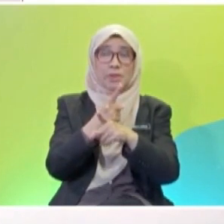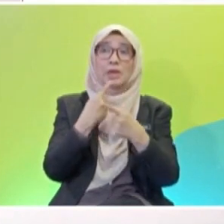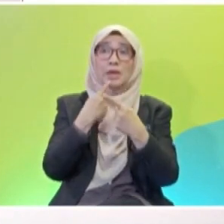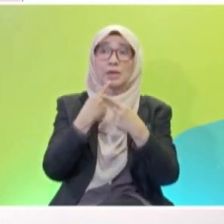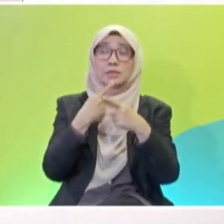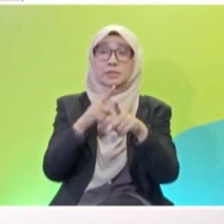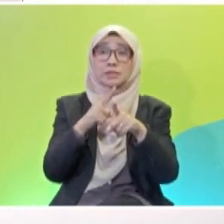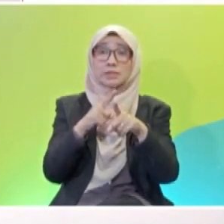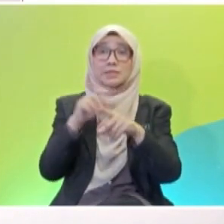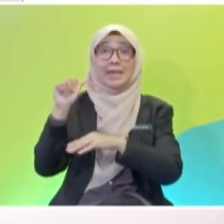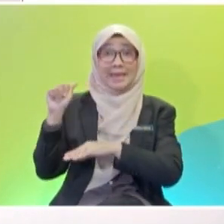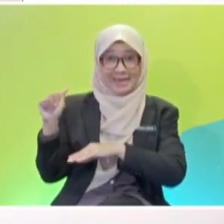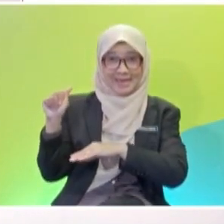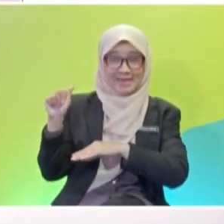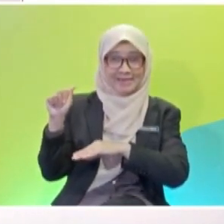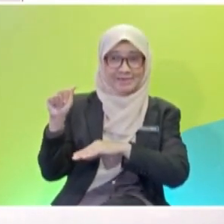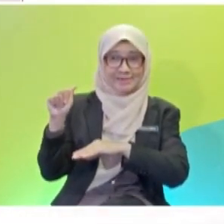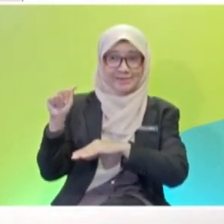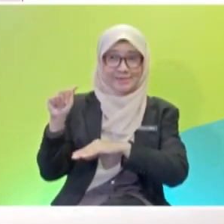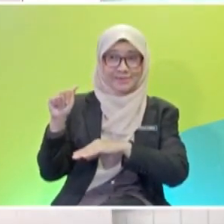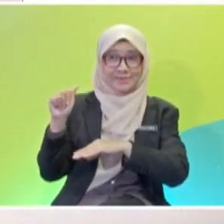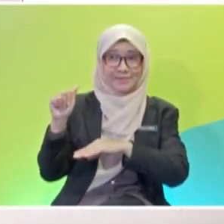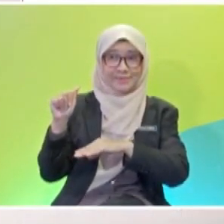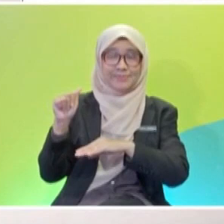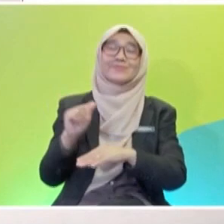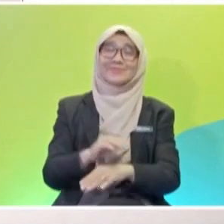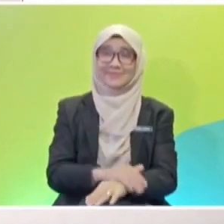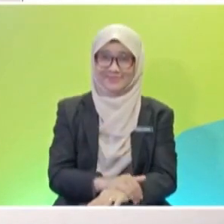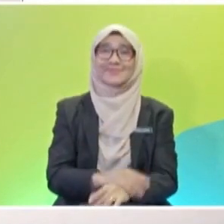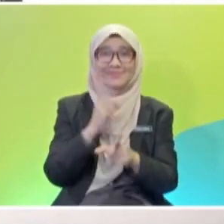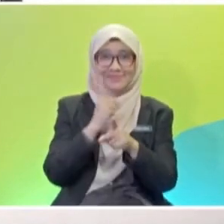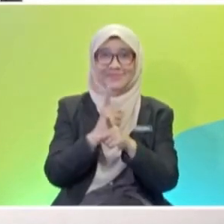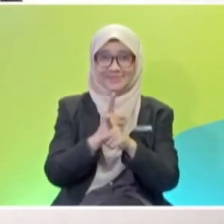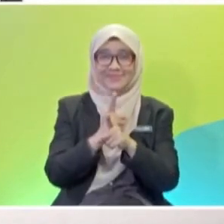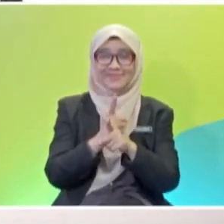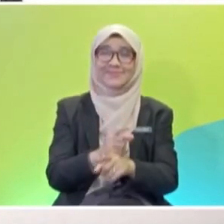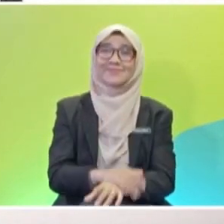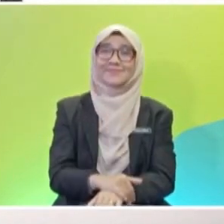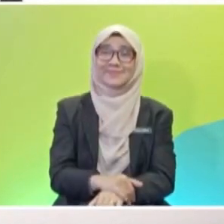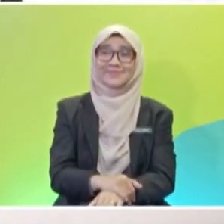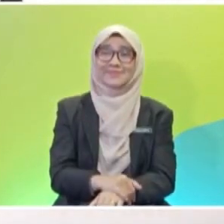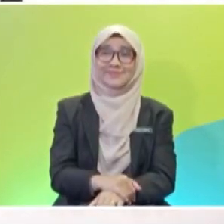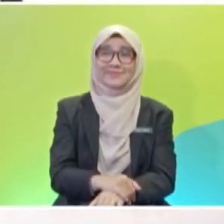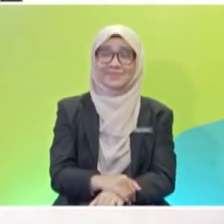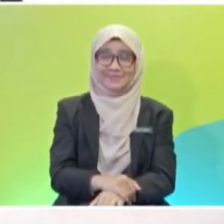A. Yes. Change something. Yes, that's correct. It's still